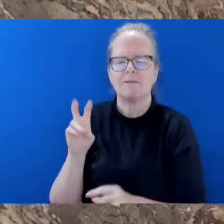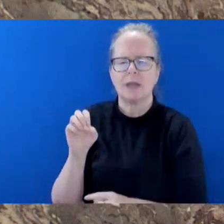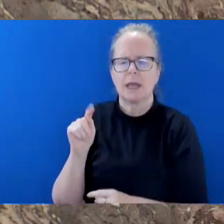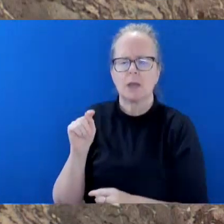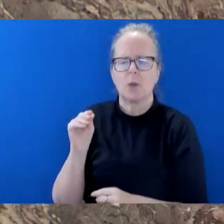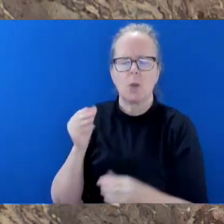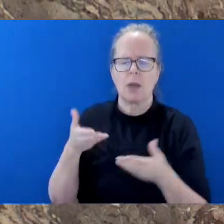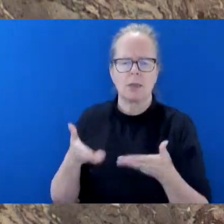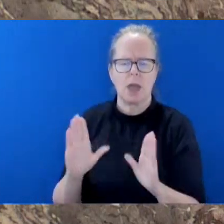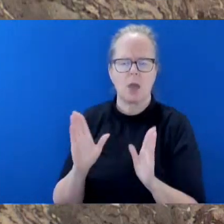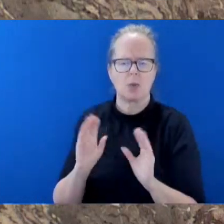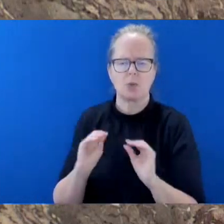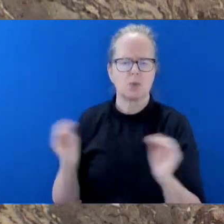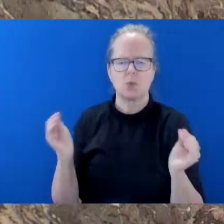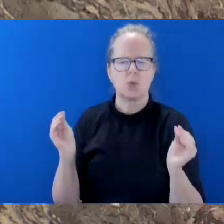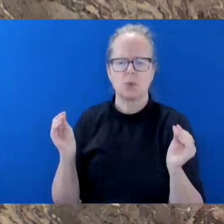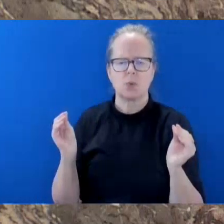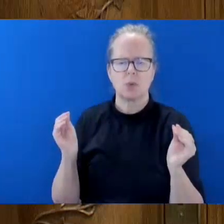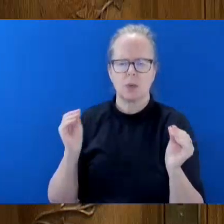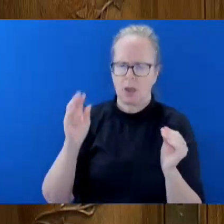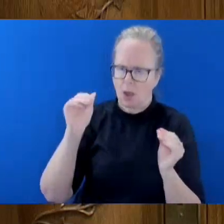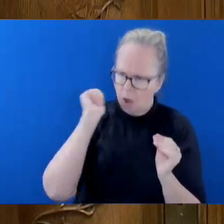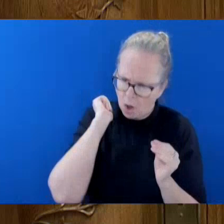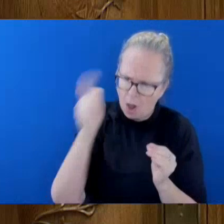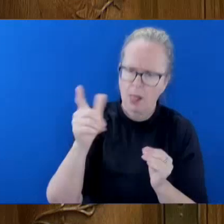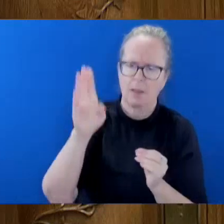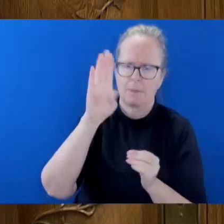in these critical decisions?